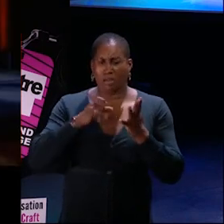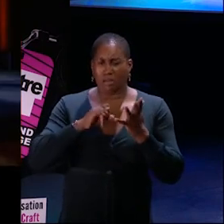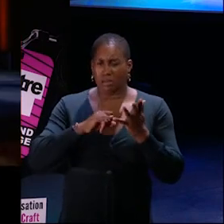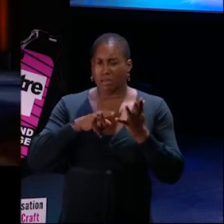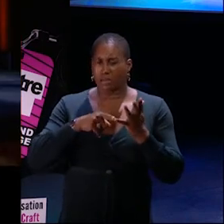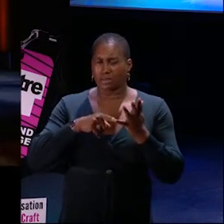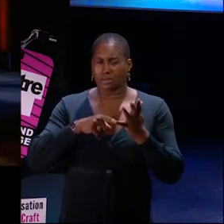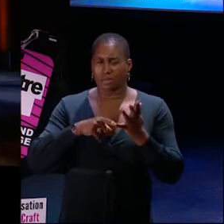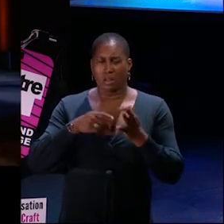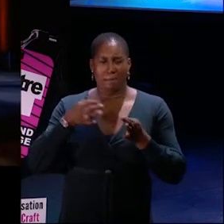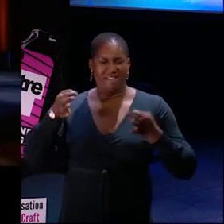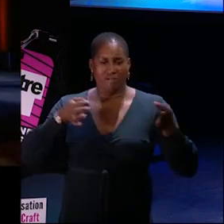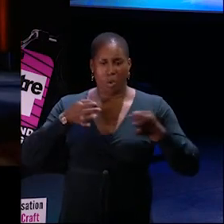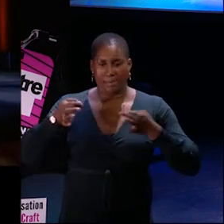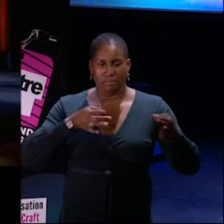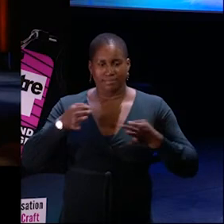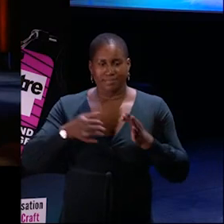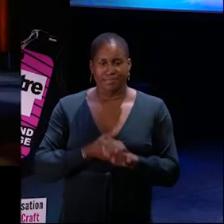was.